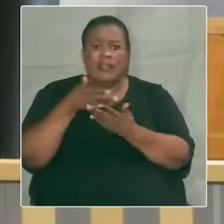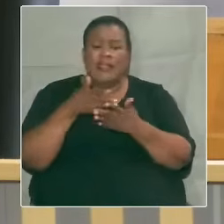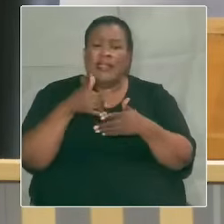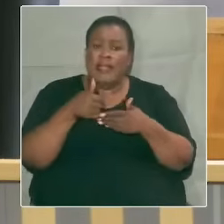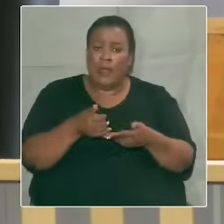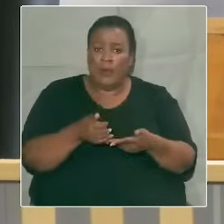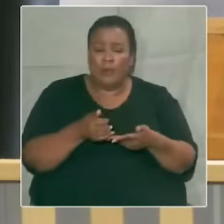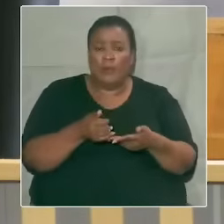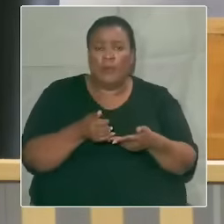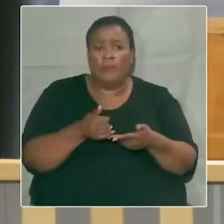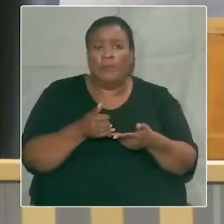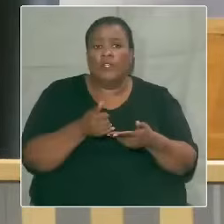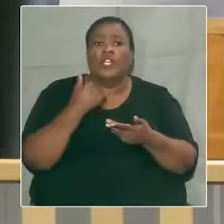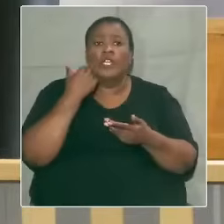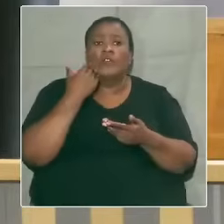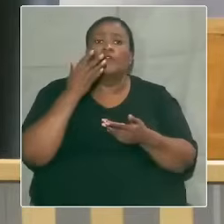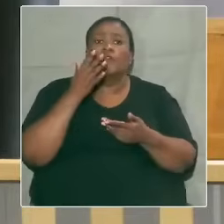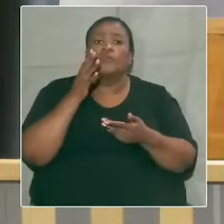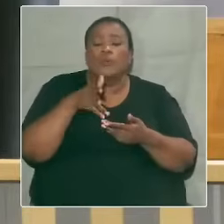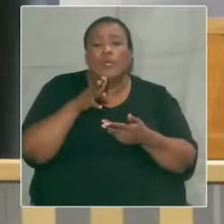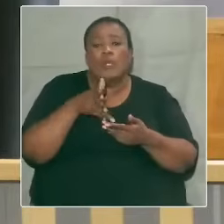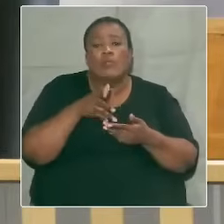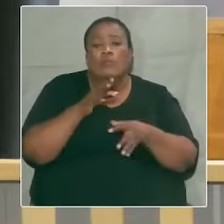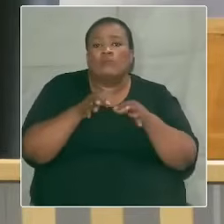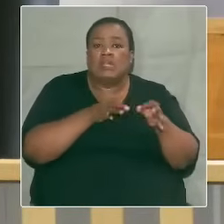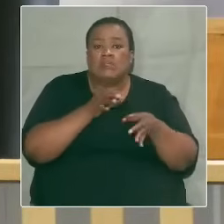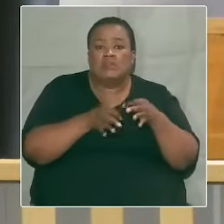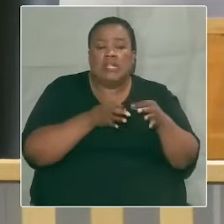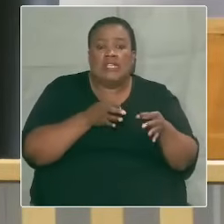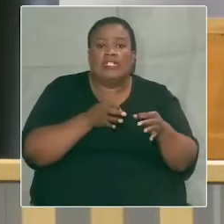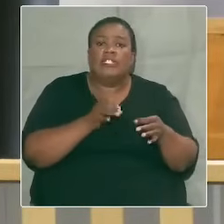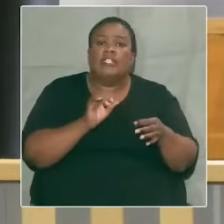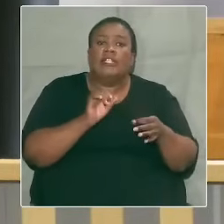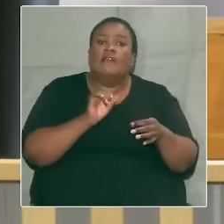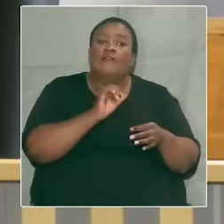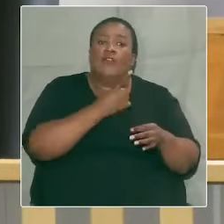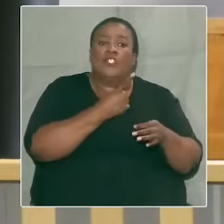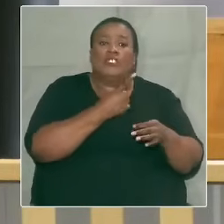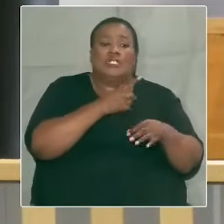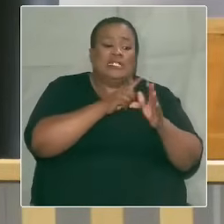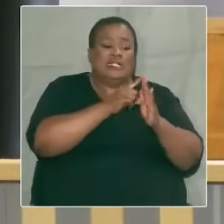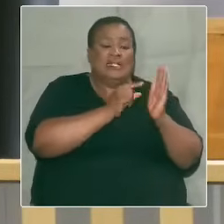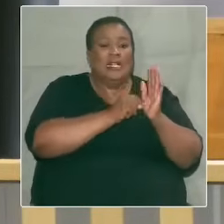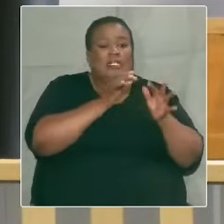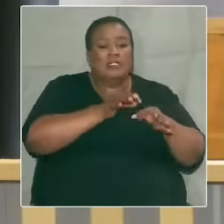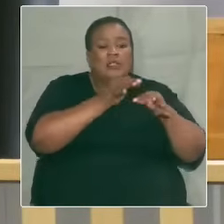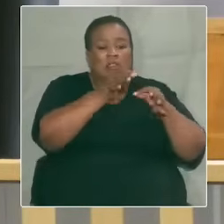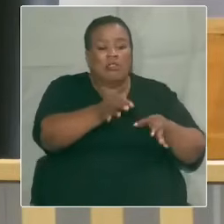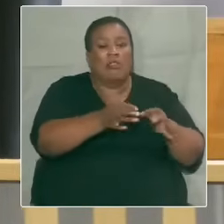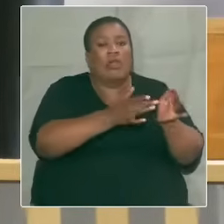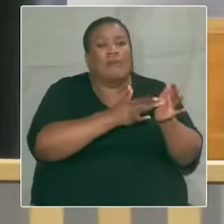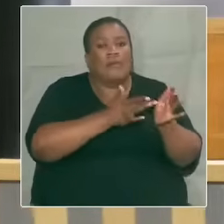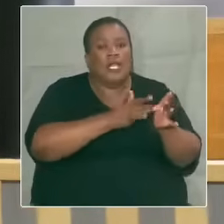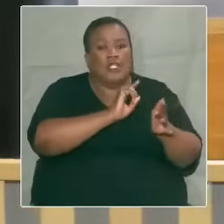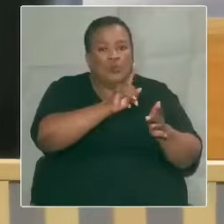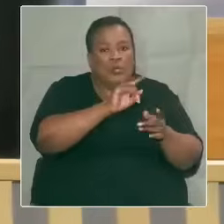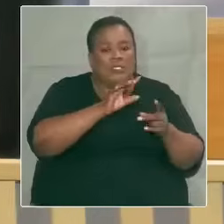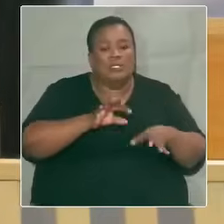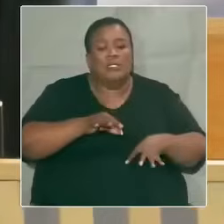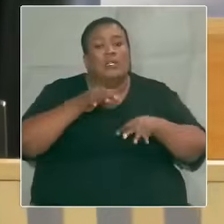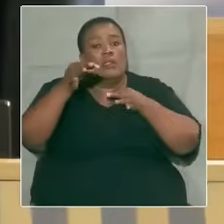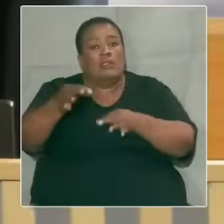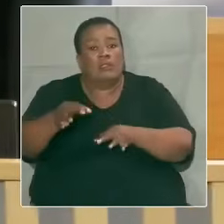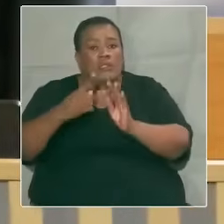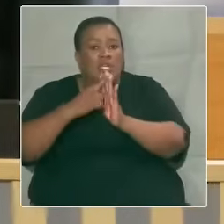the record if you would indicate the first extension date, it's pages so-and-so, and then the next